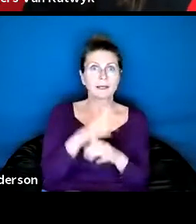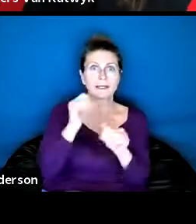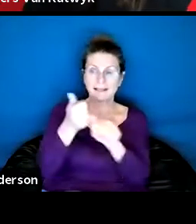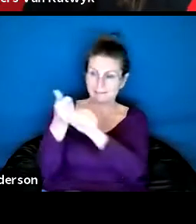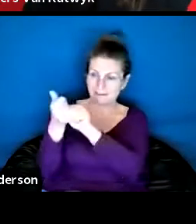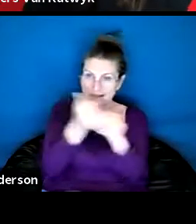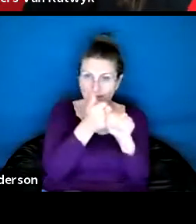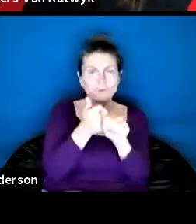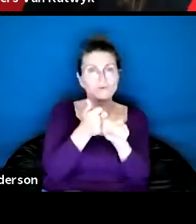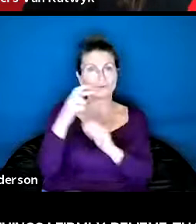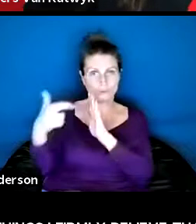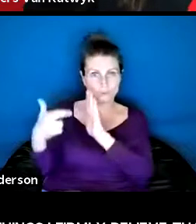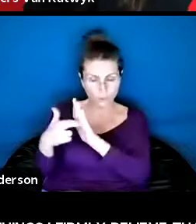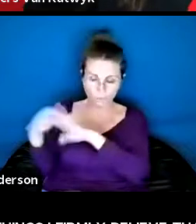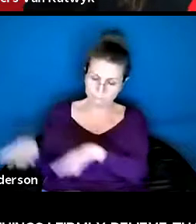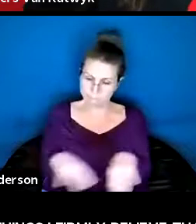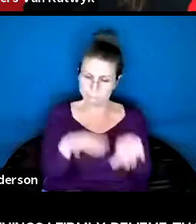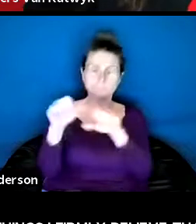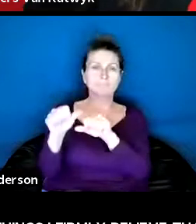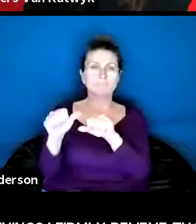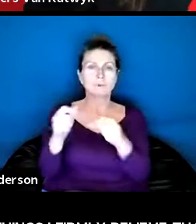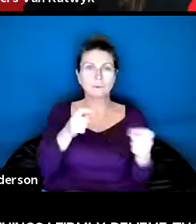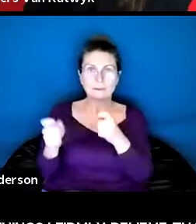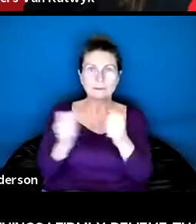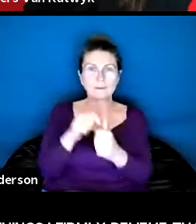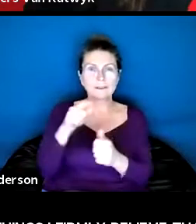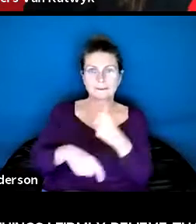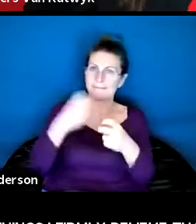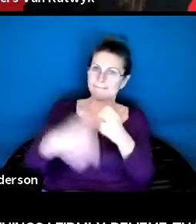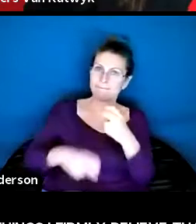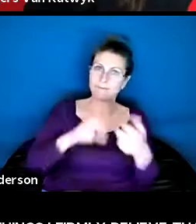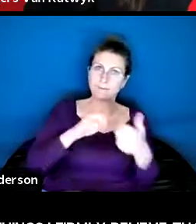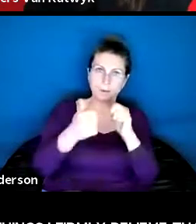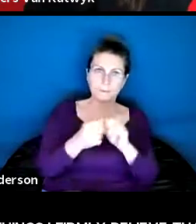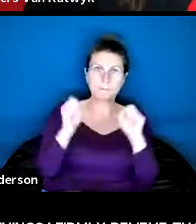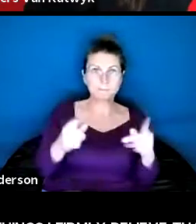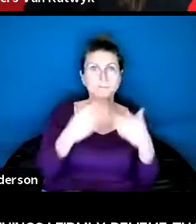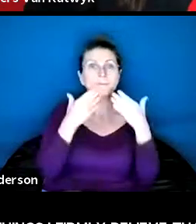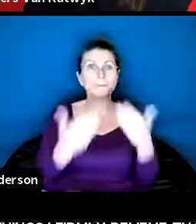our role in dealing with this really tough problem. Thank you.